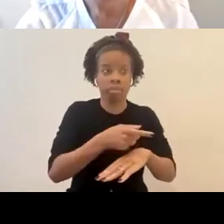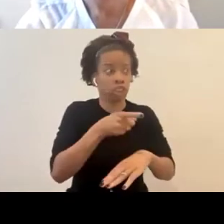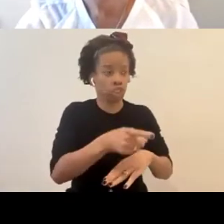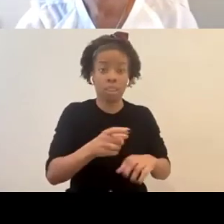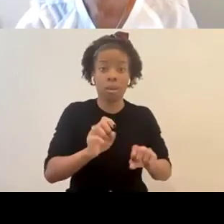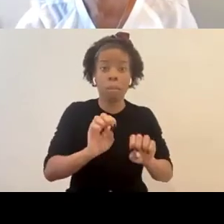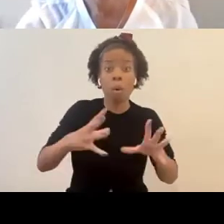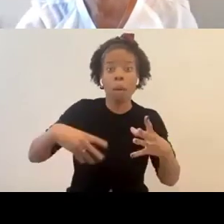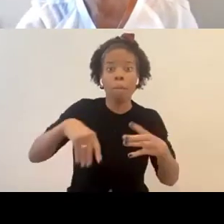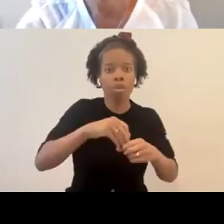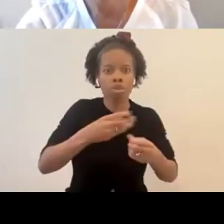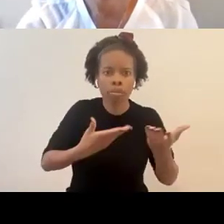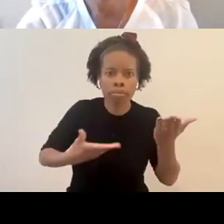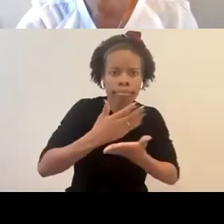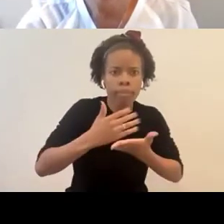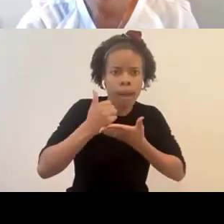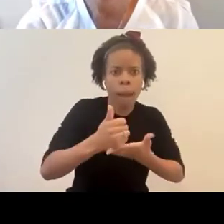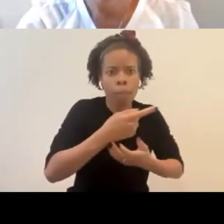previously chaired.